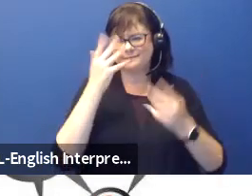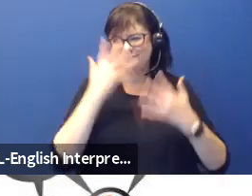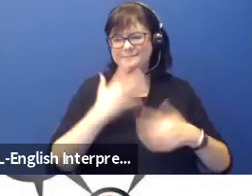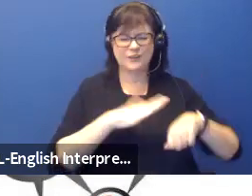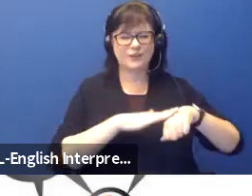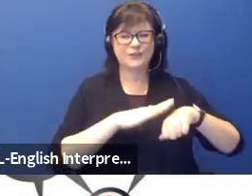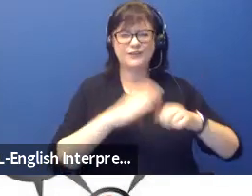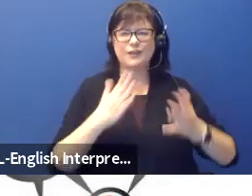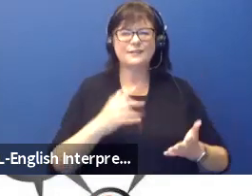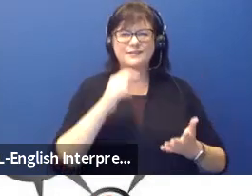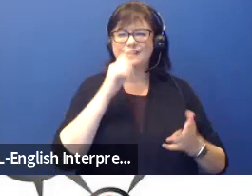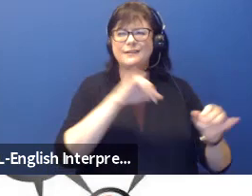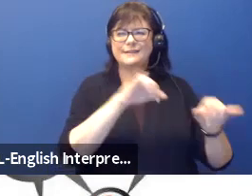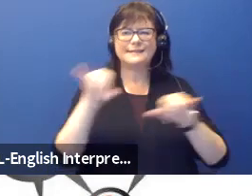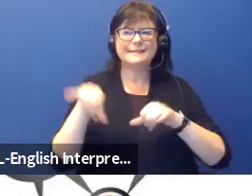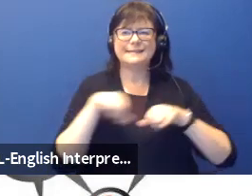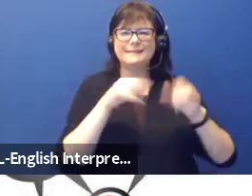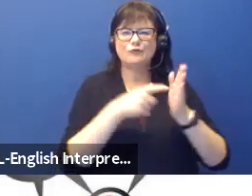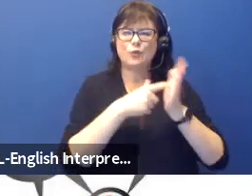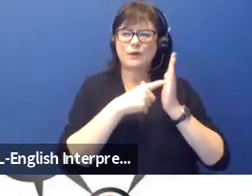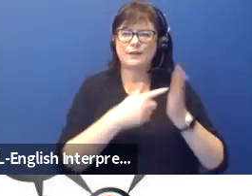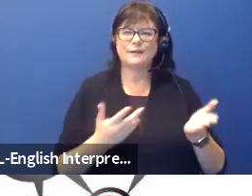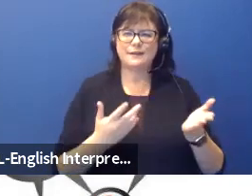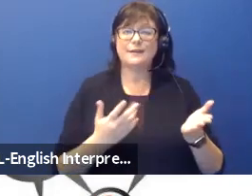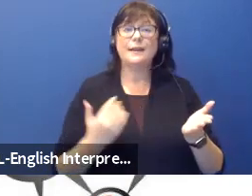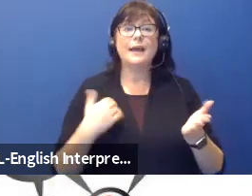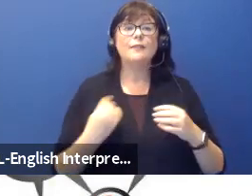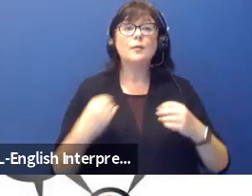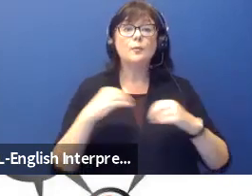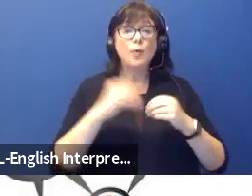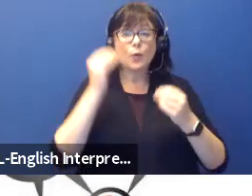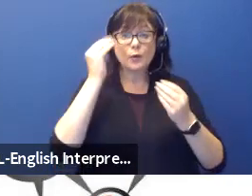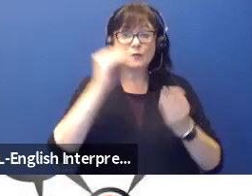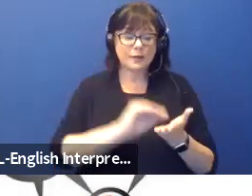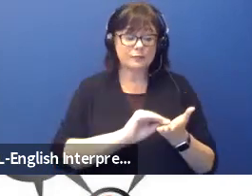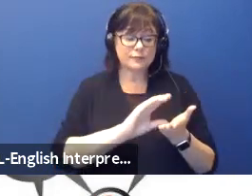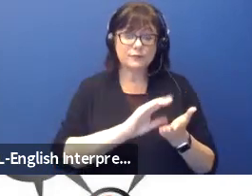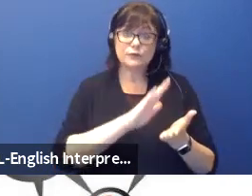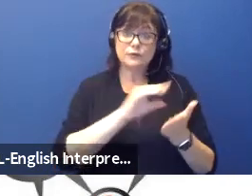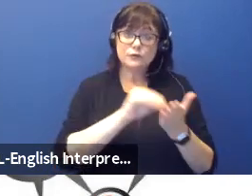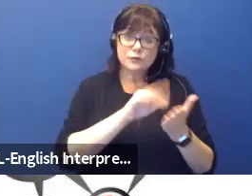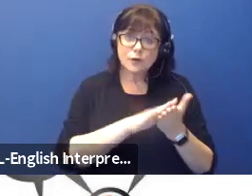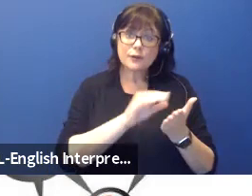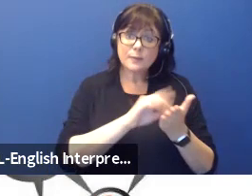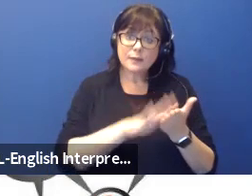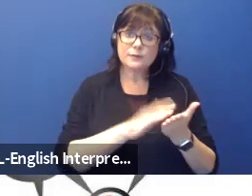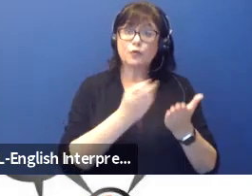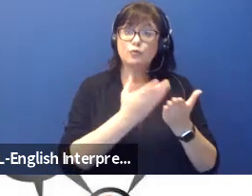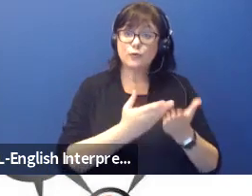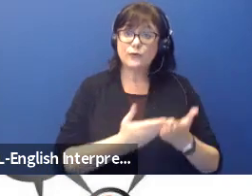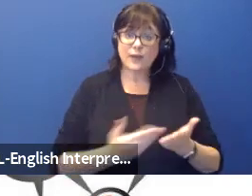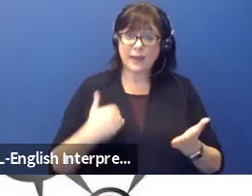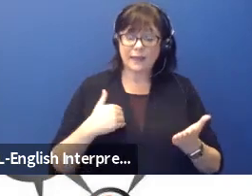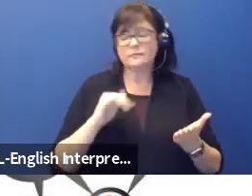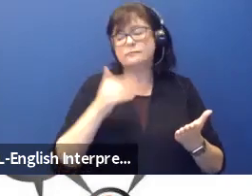is better, but if you can do your best at documenting those referrals